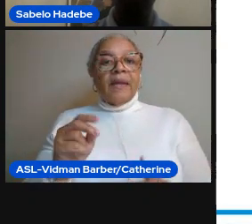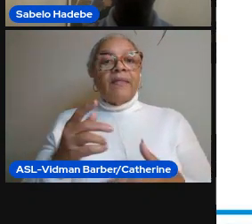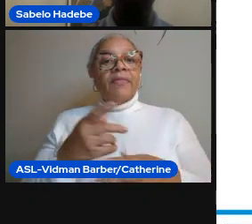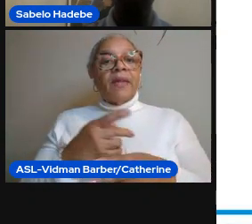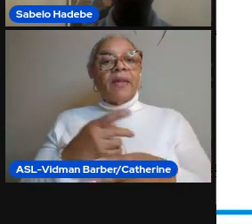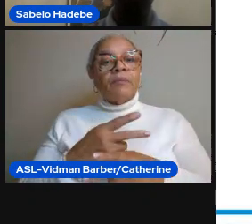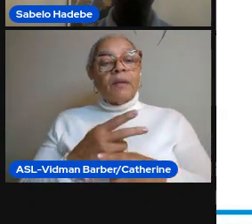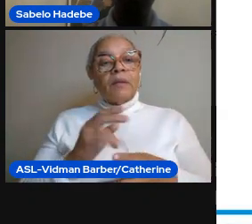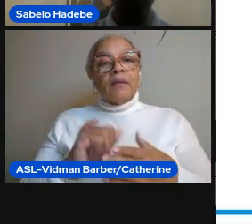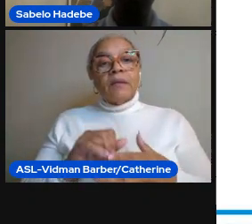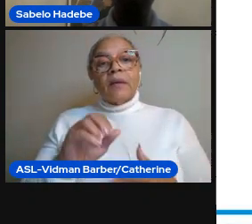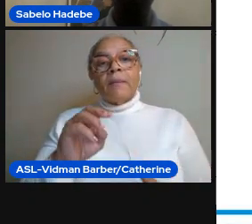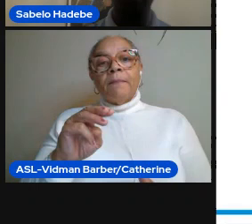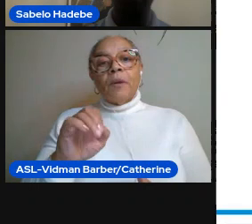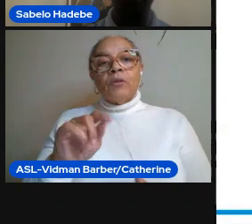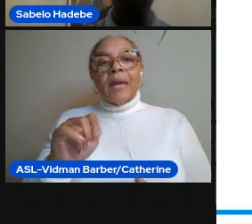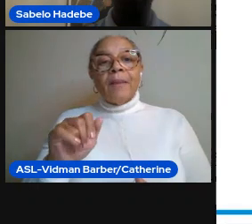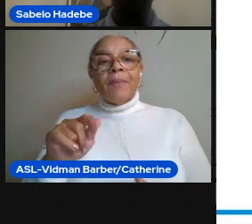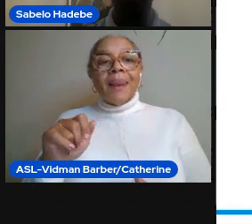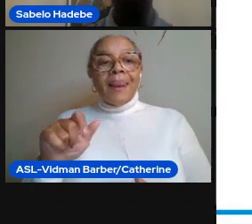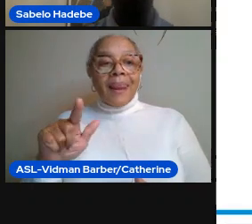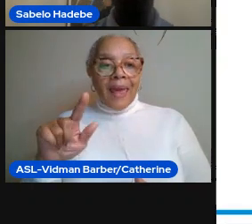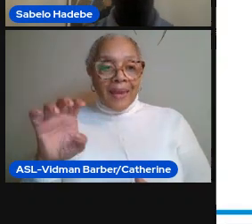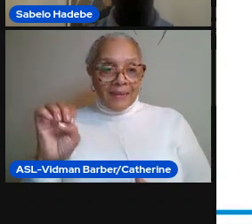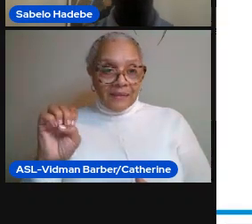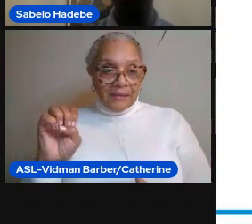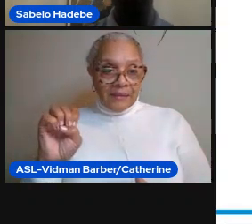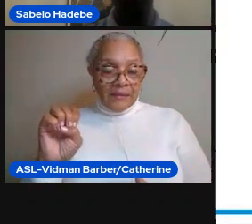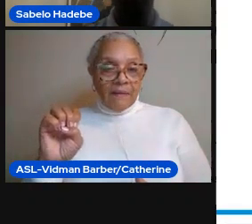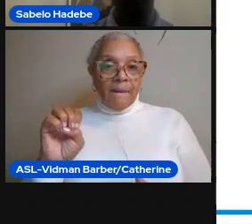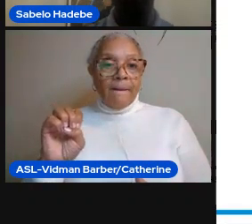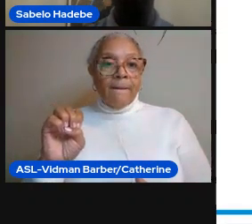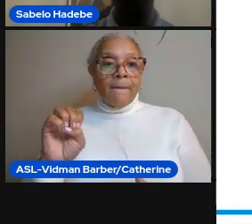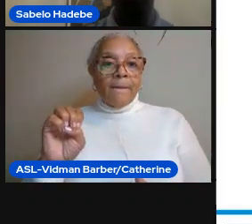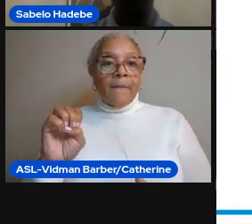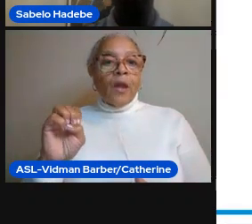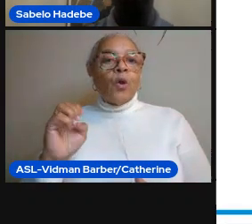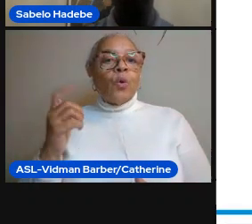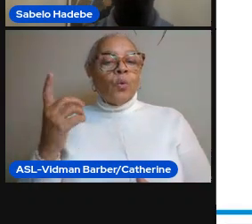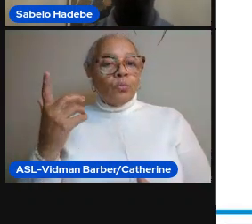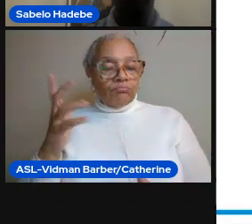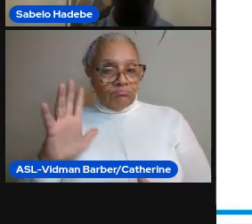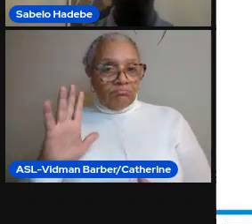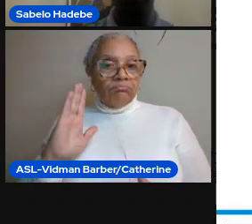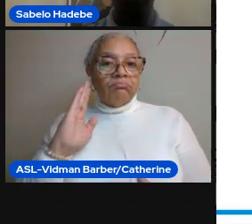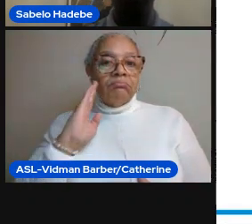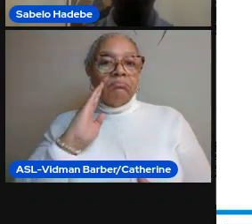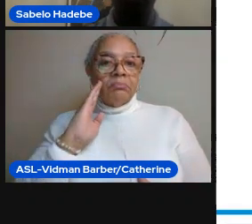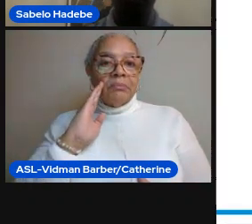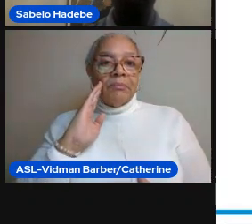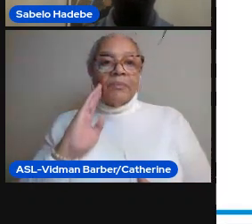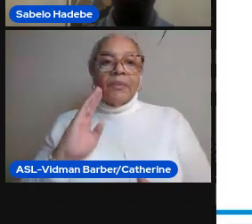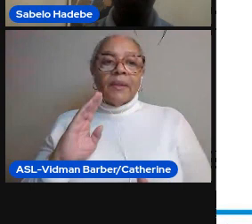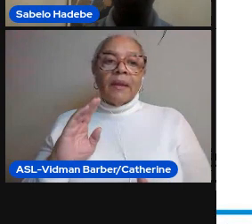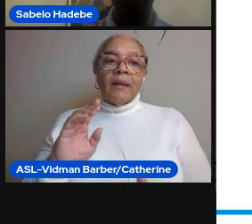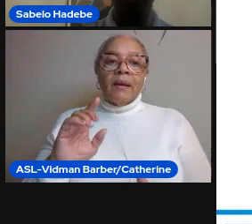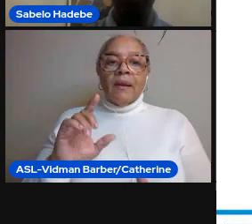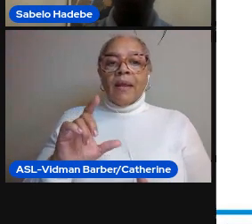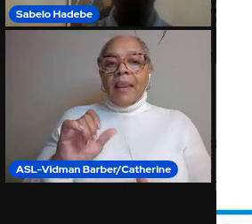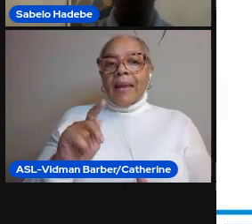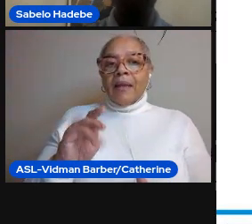These metabolites probably act, we know that they are ligands for aryl